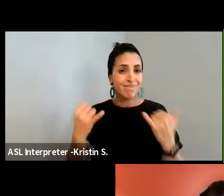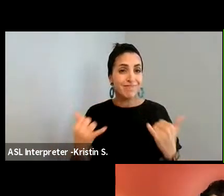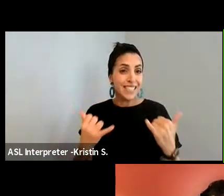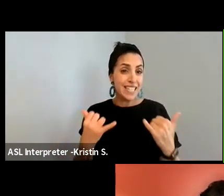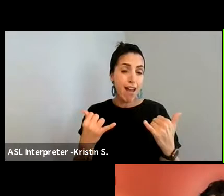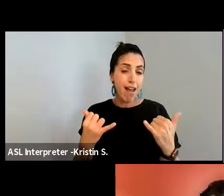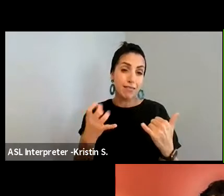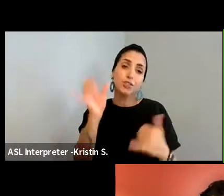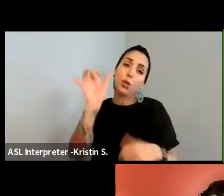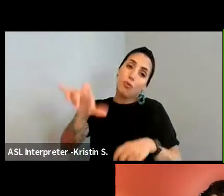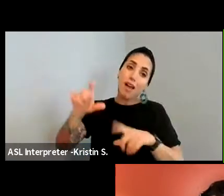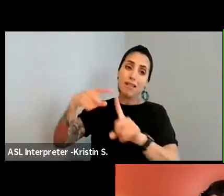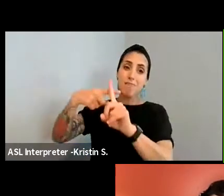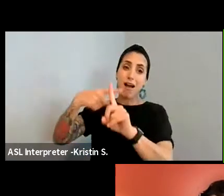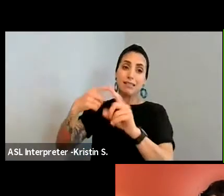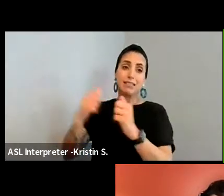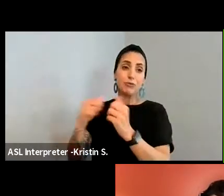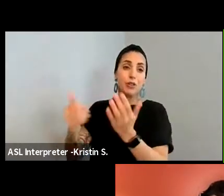this platform.